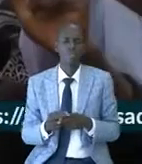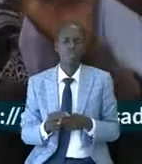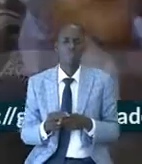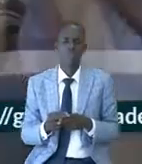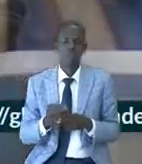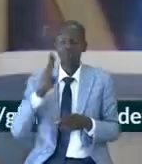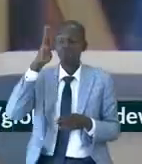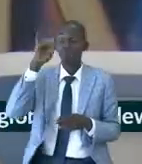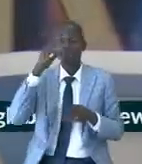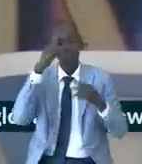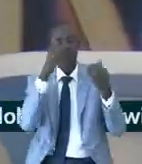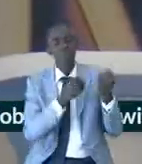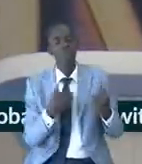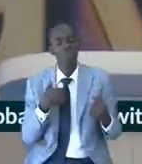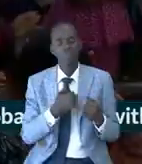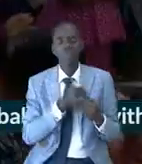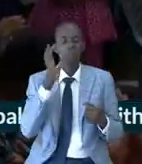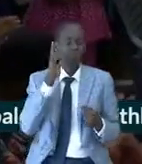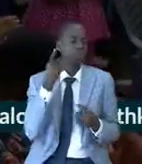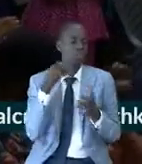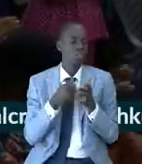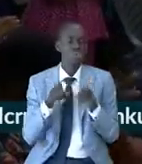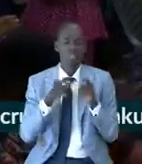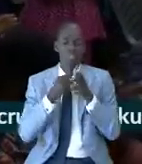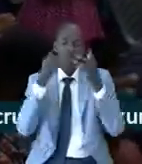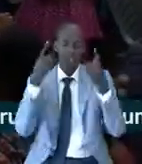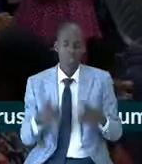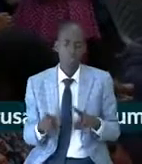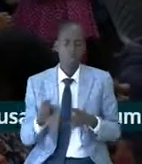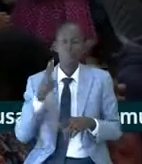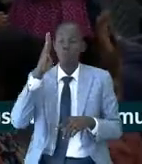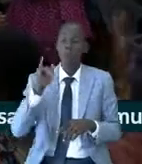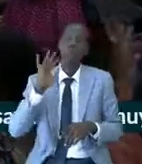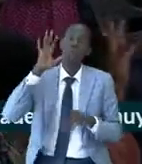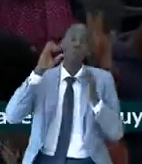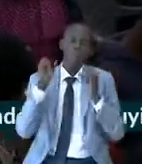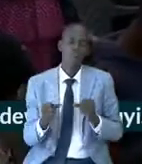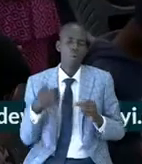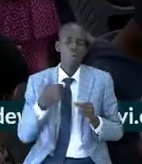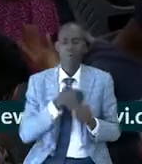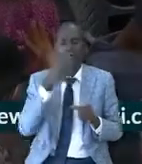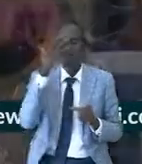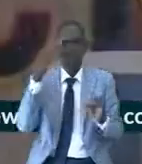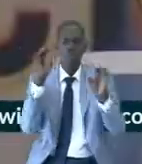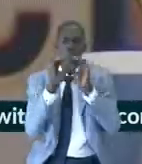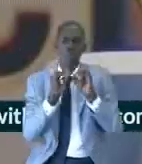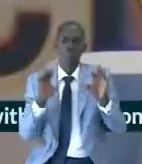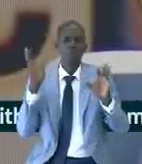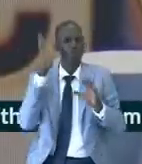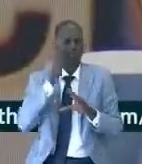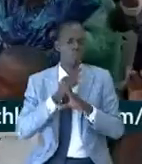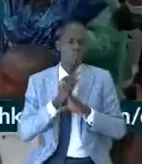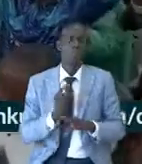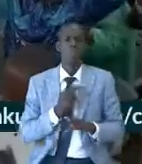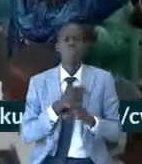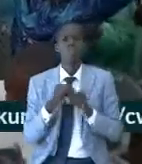By faith, we see it has happened. Amen. By your power, we know nothing will hinder